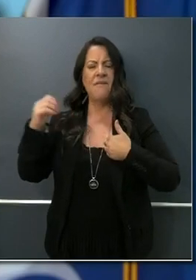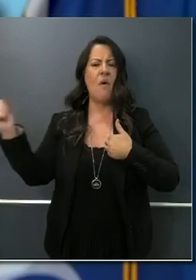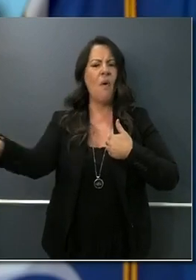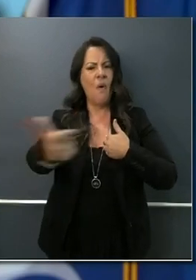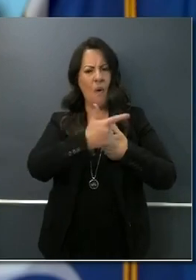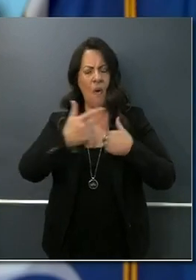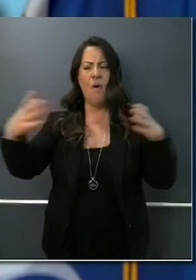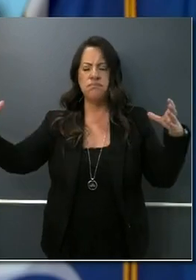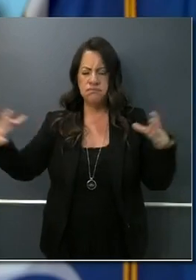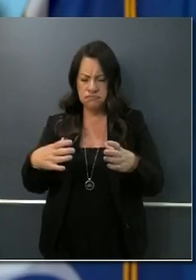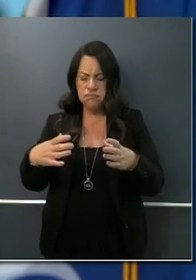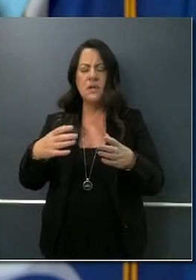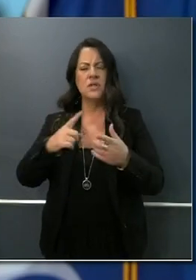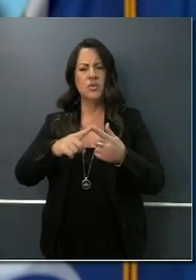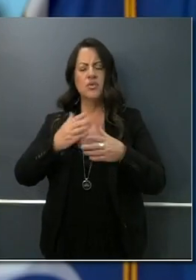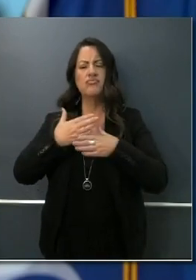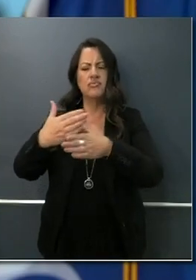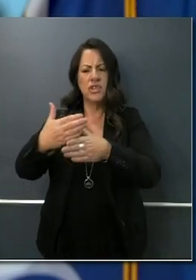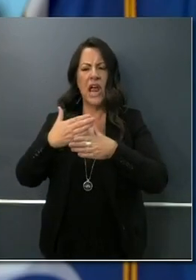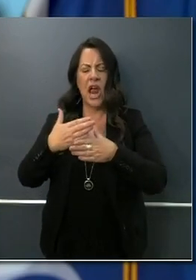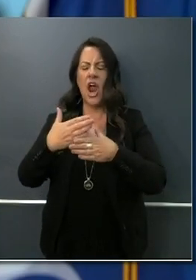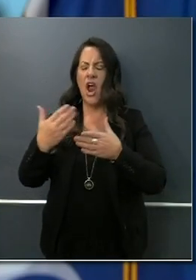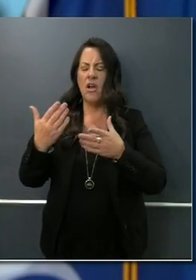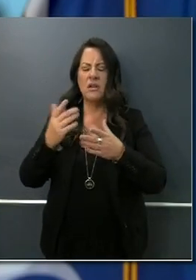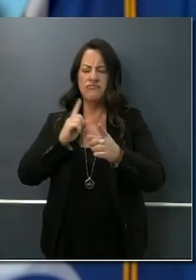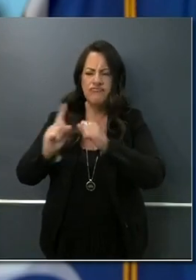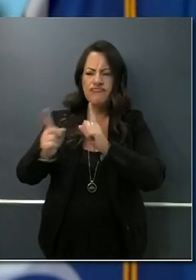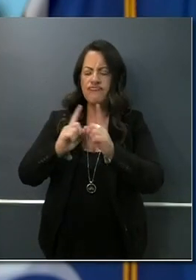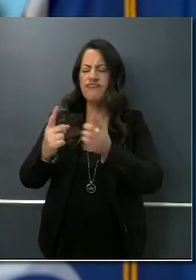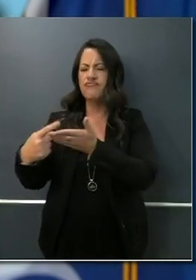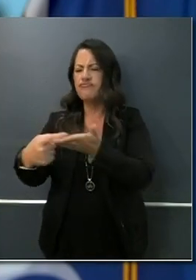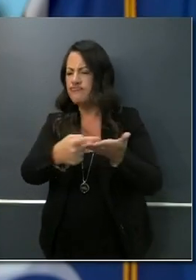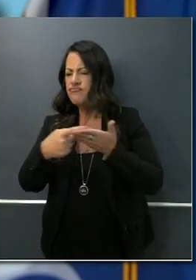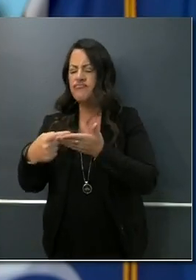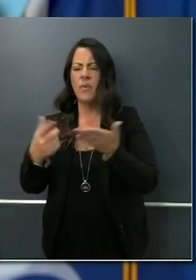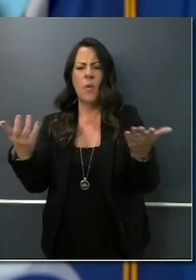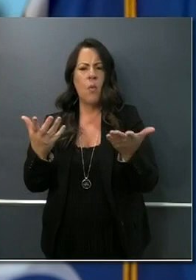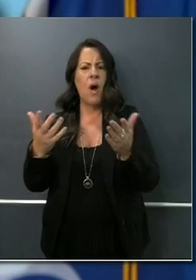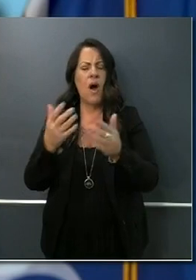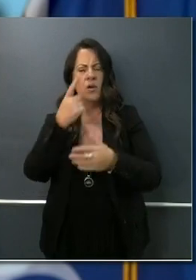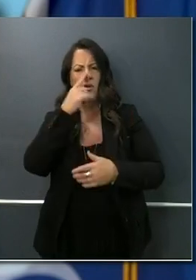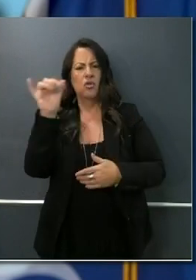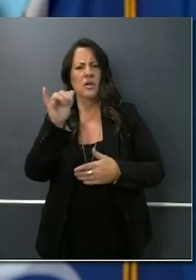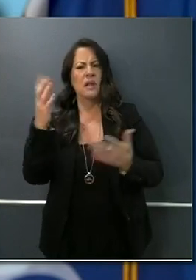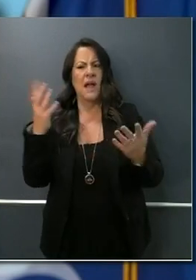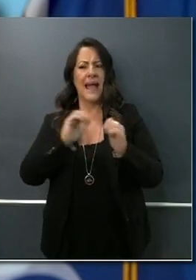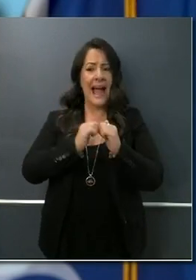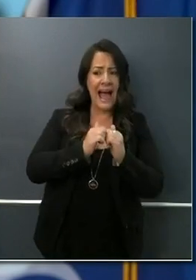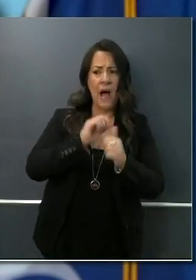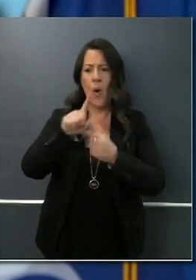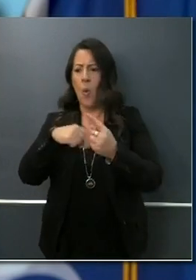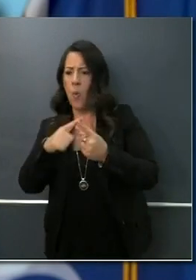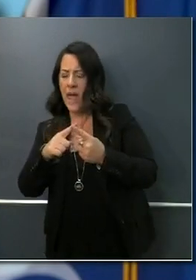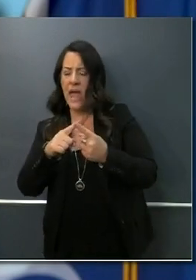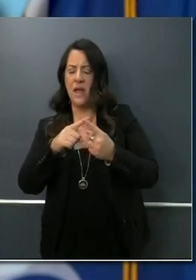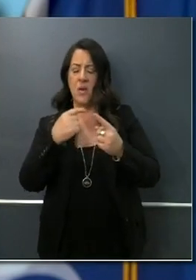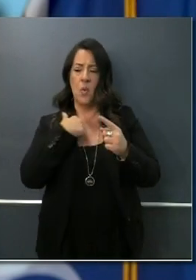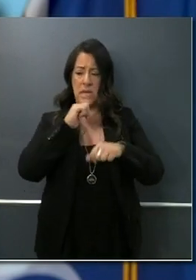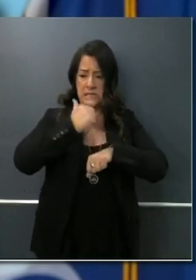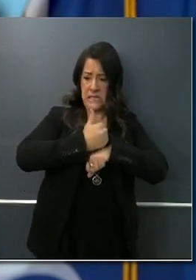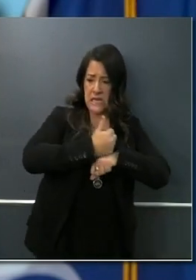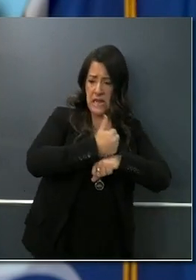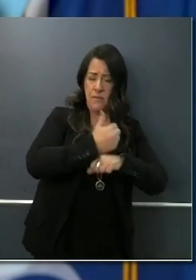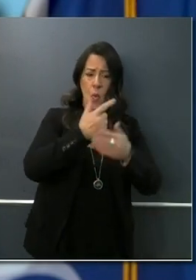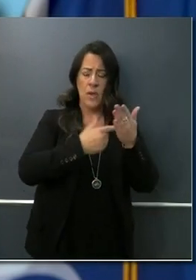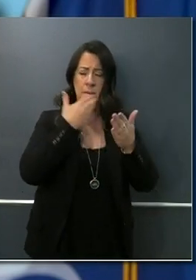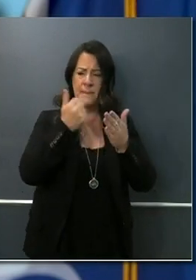we think is not only appropriate, but will be absolutely determinative in terms of how and when those guidelines are put